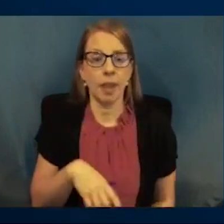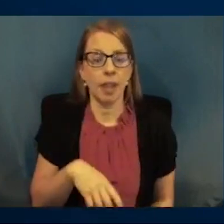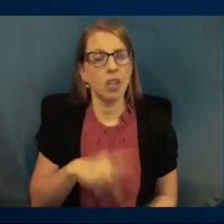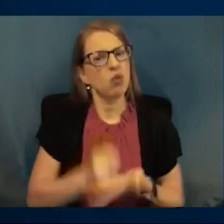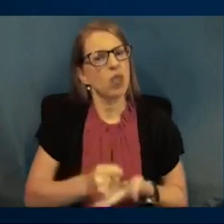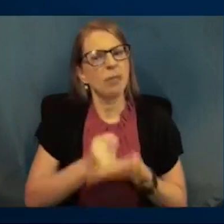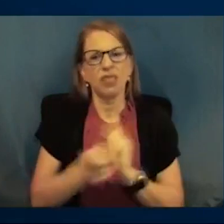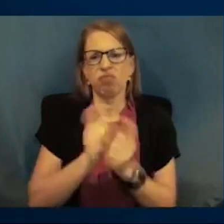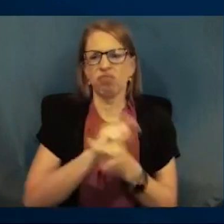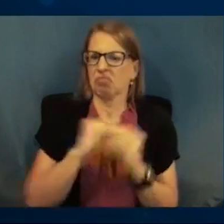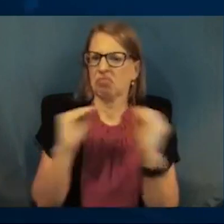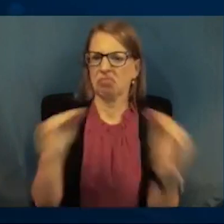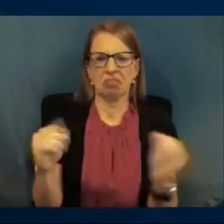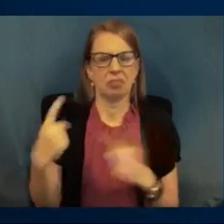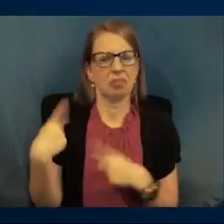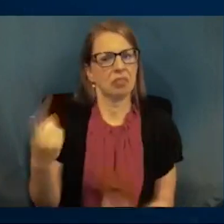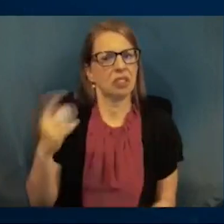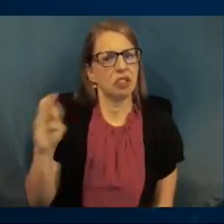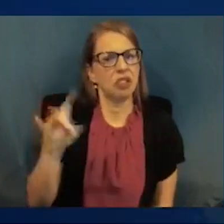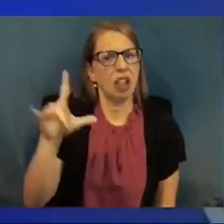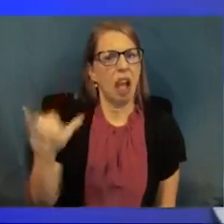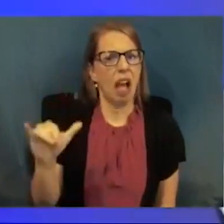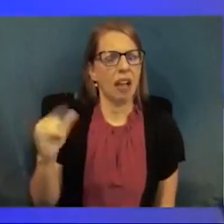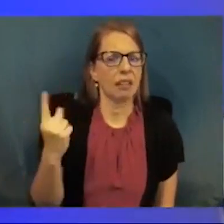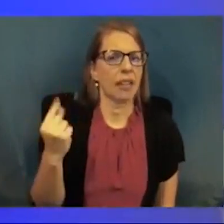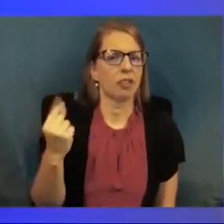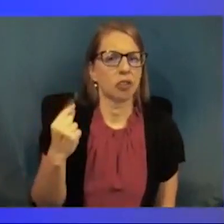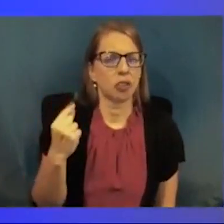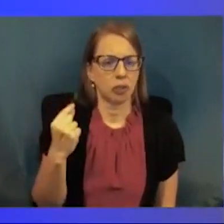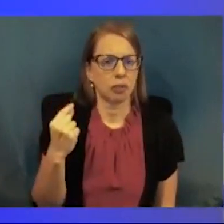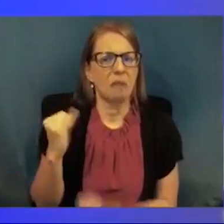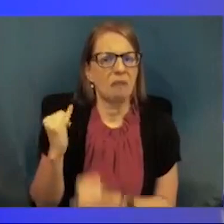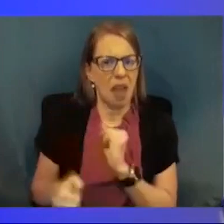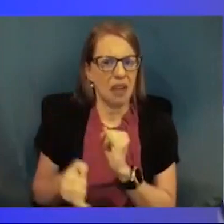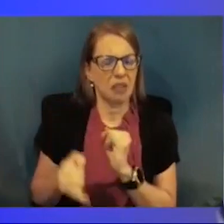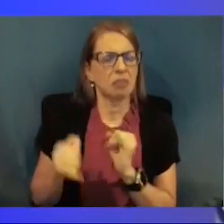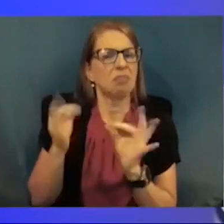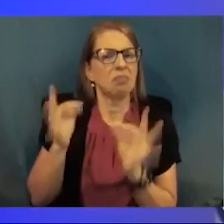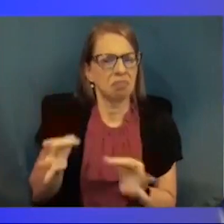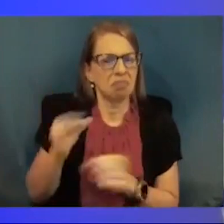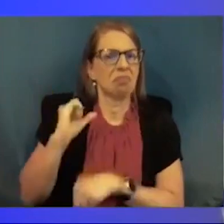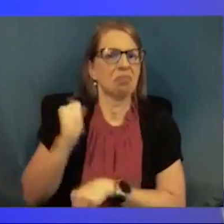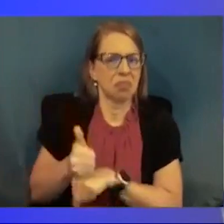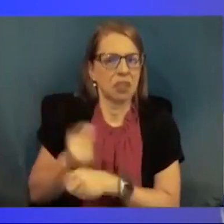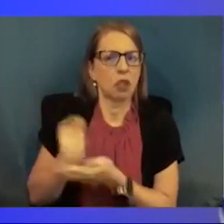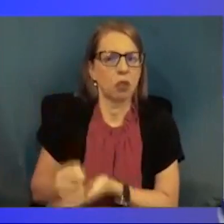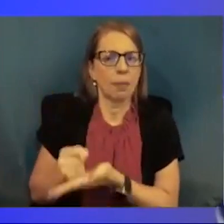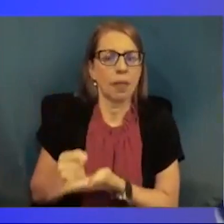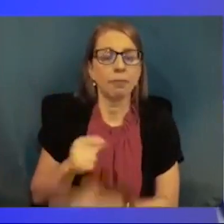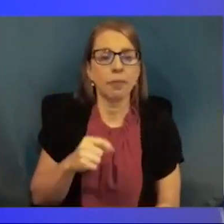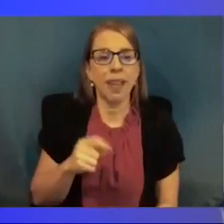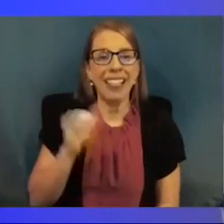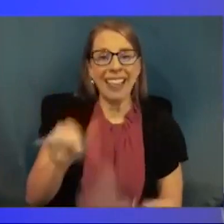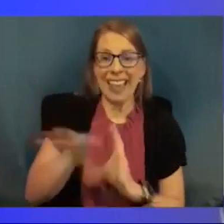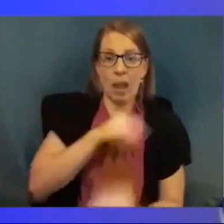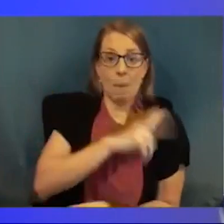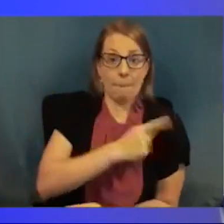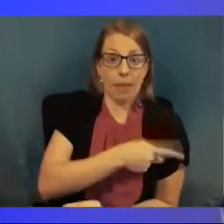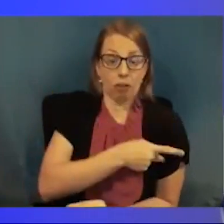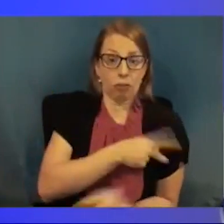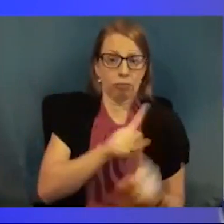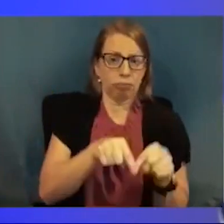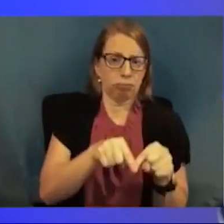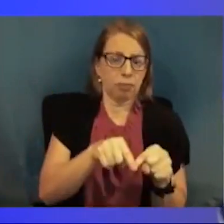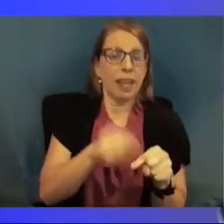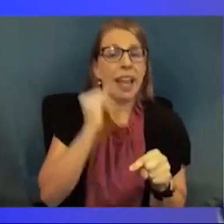since July of last year when we really finalized that. That continues to be on an outpatient basis. If you meet criteria, it's